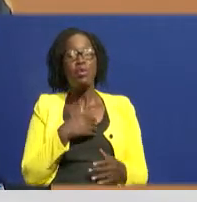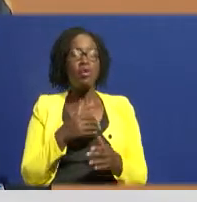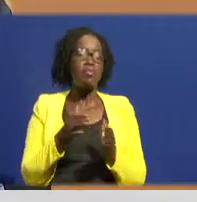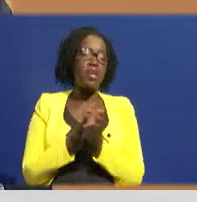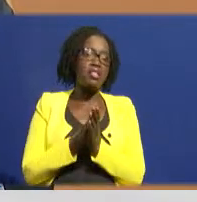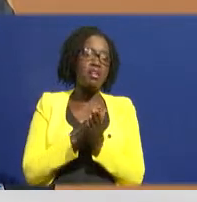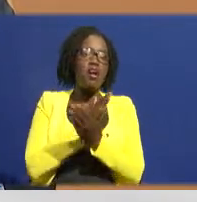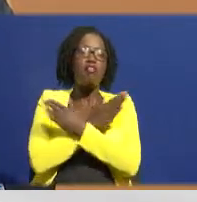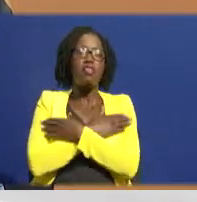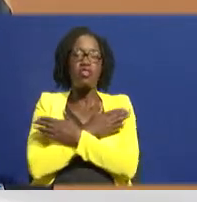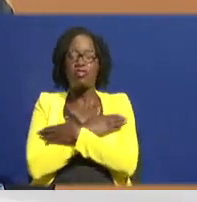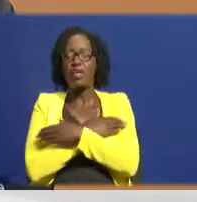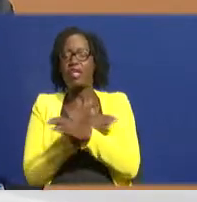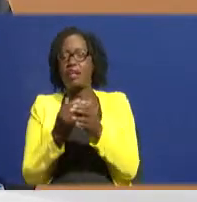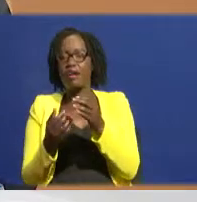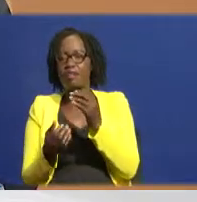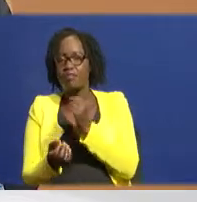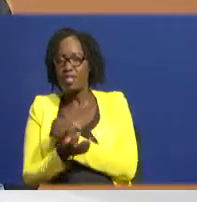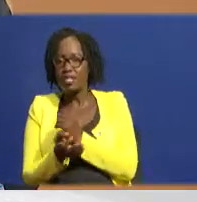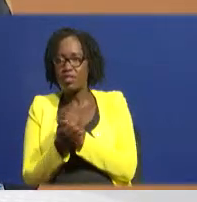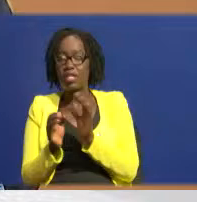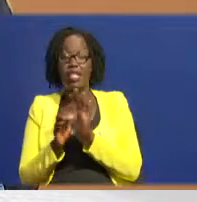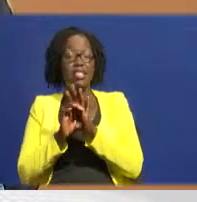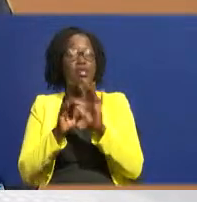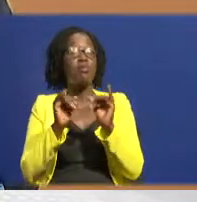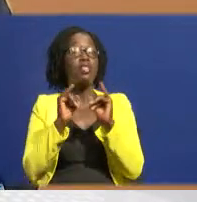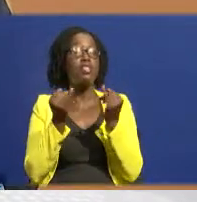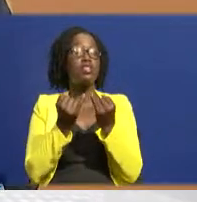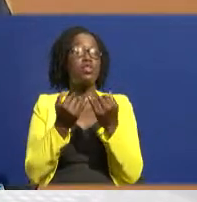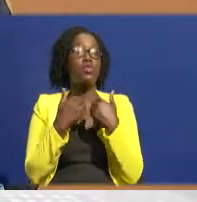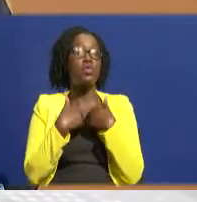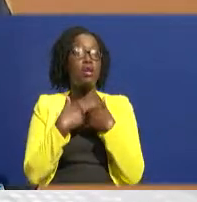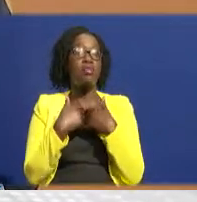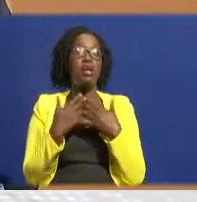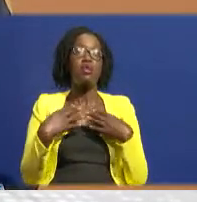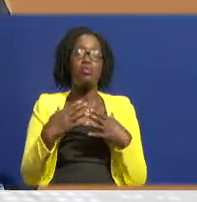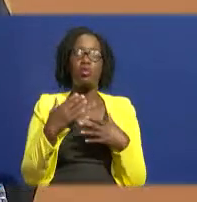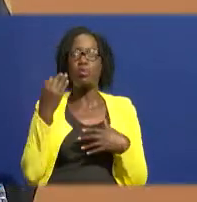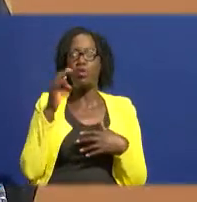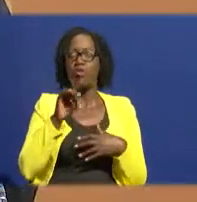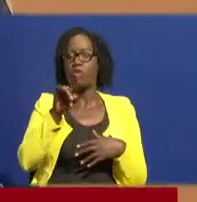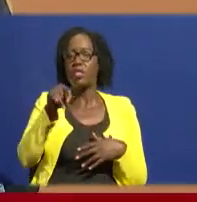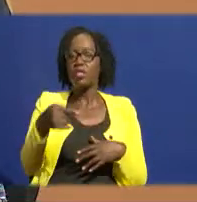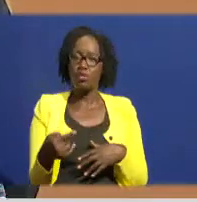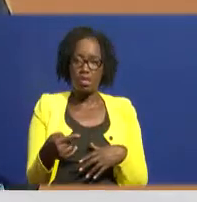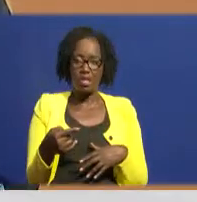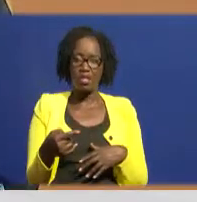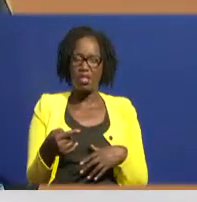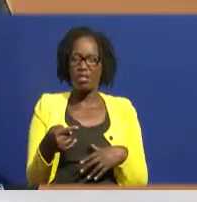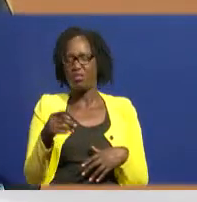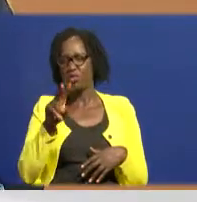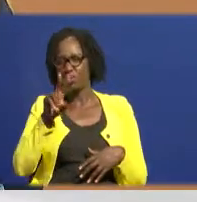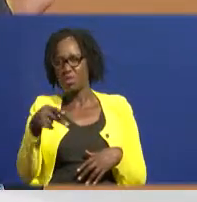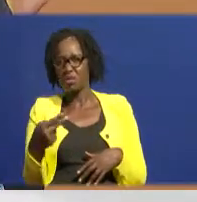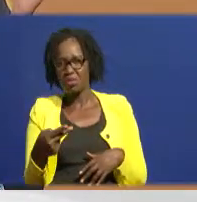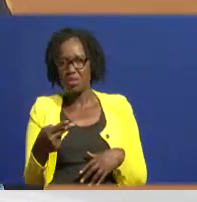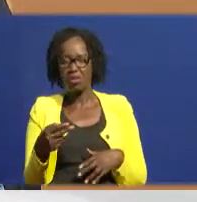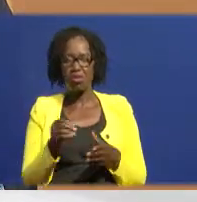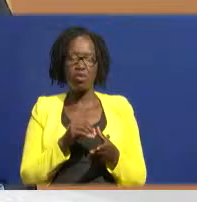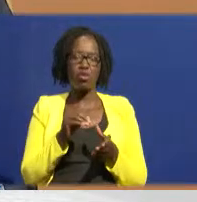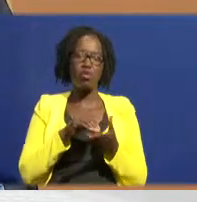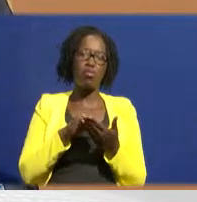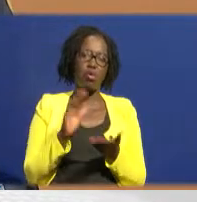peer-to-peer counsel where, like, for example, in an institution, we have got a population of 1,000, 2,000, or even